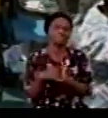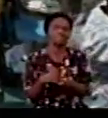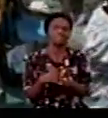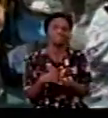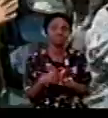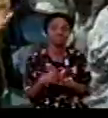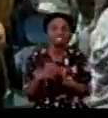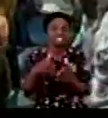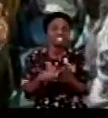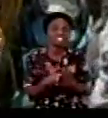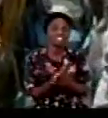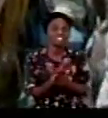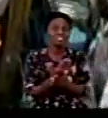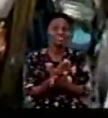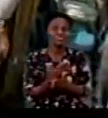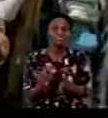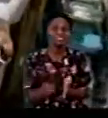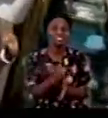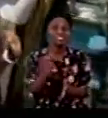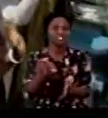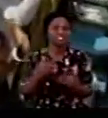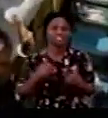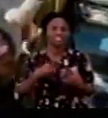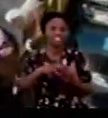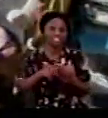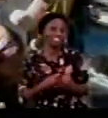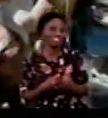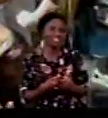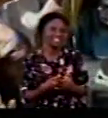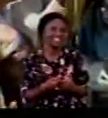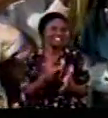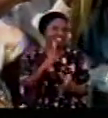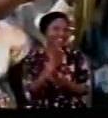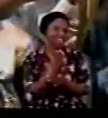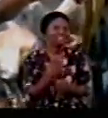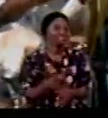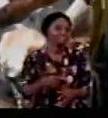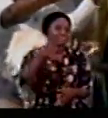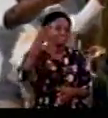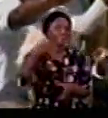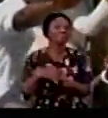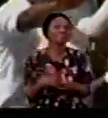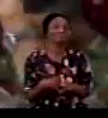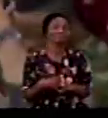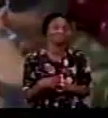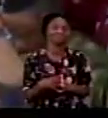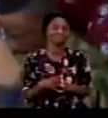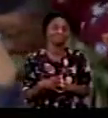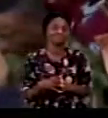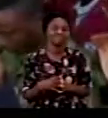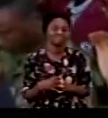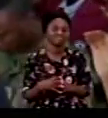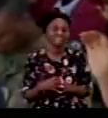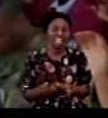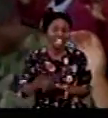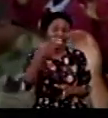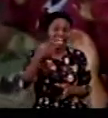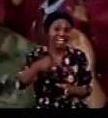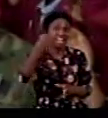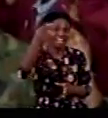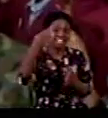now. Raise up your hand there. The past is going to go in the